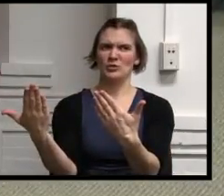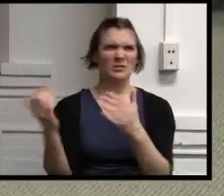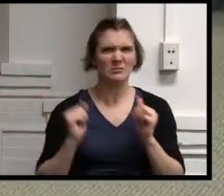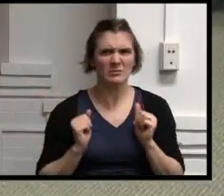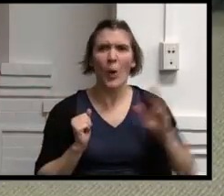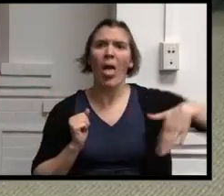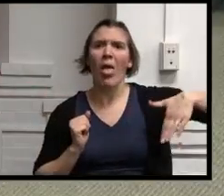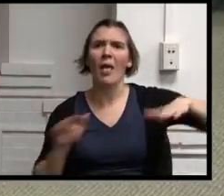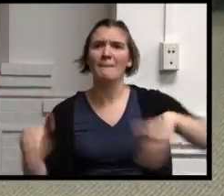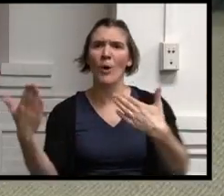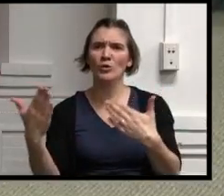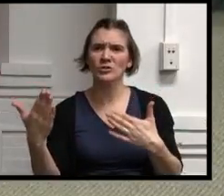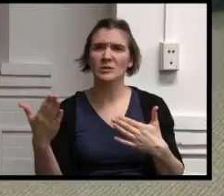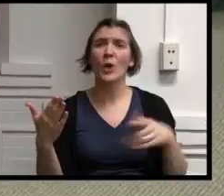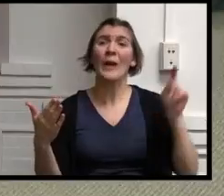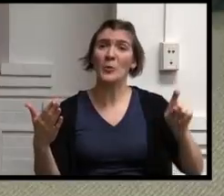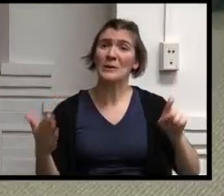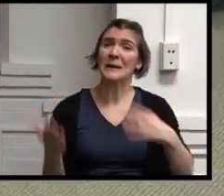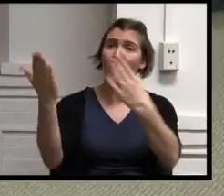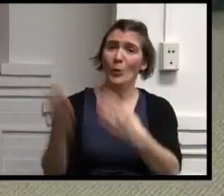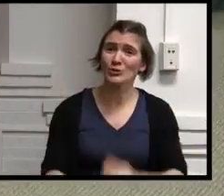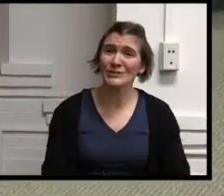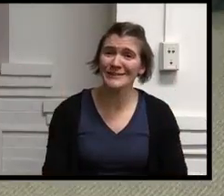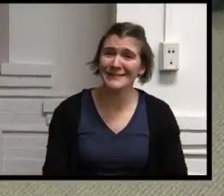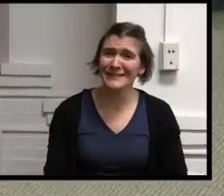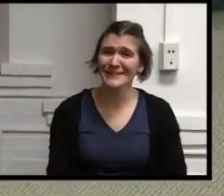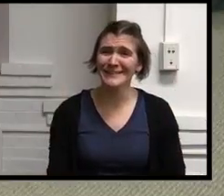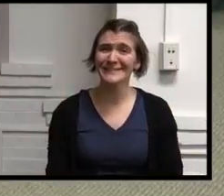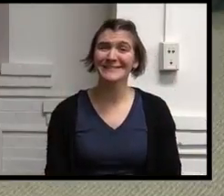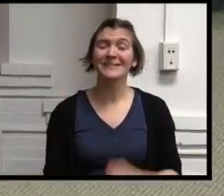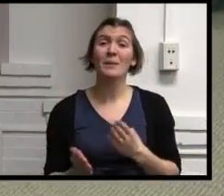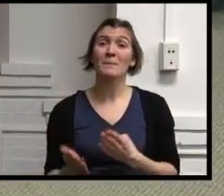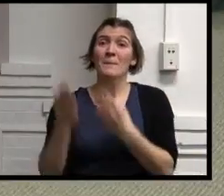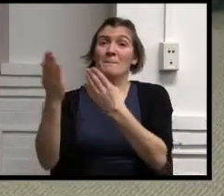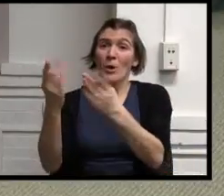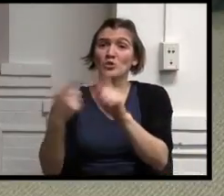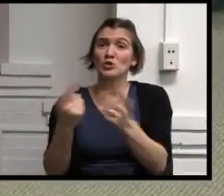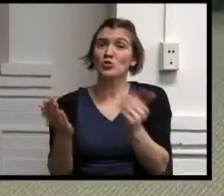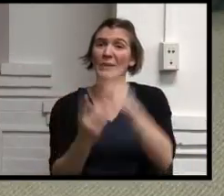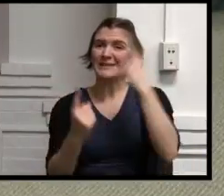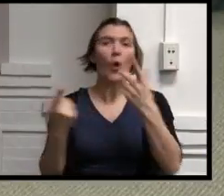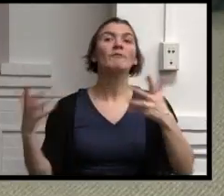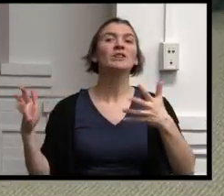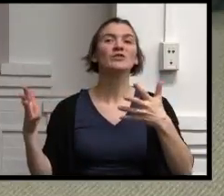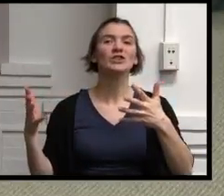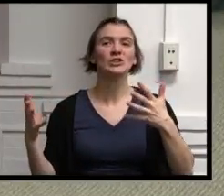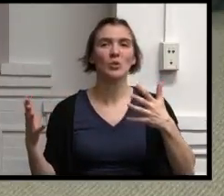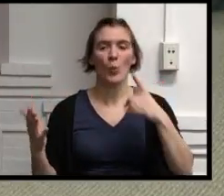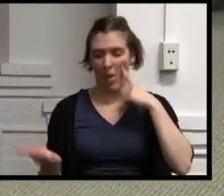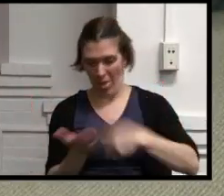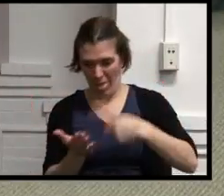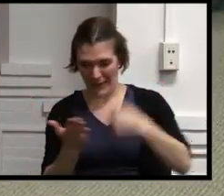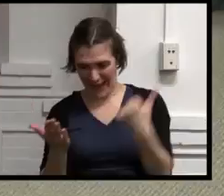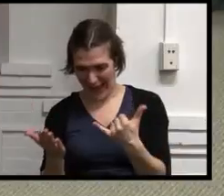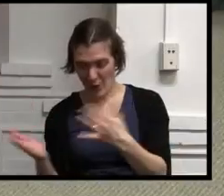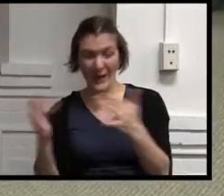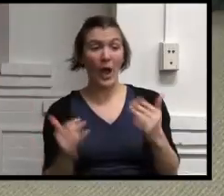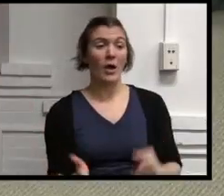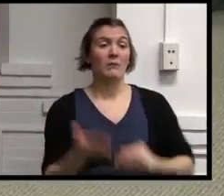we have a motion? No. No. I guess we need a motion. Motion to reconsider. No, now the No, now motion we're is on the to, motion. The motion is to